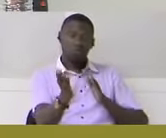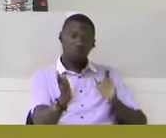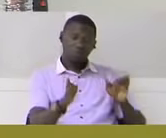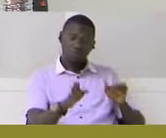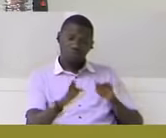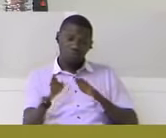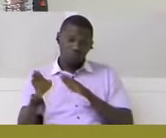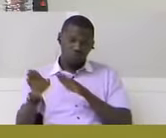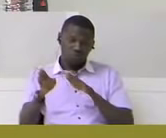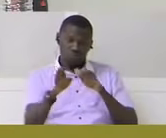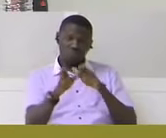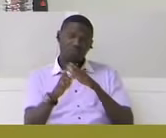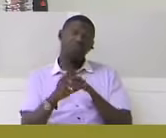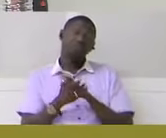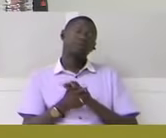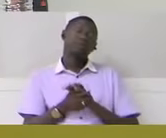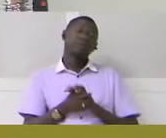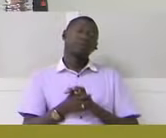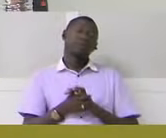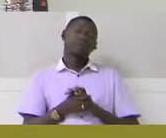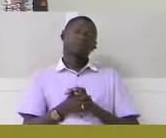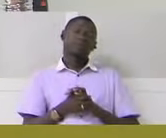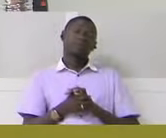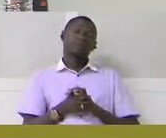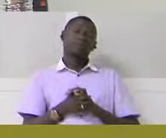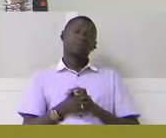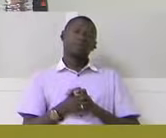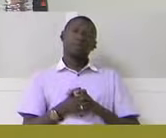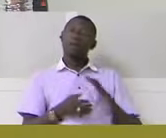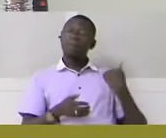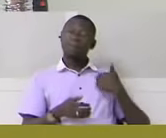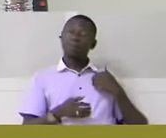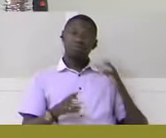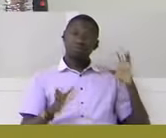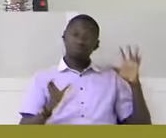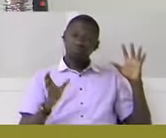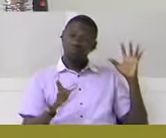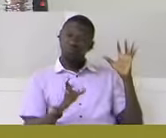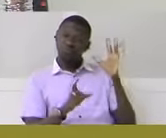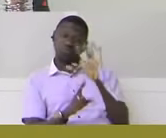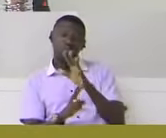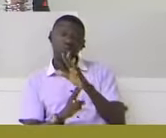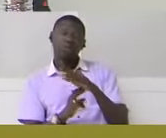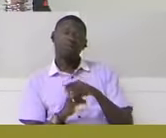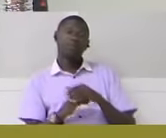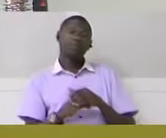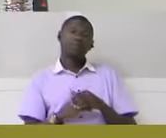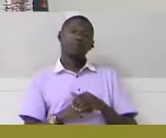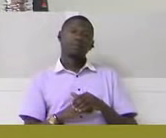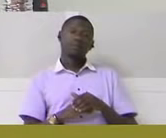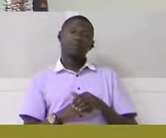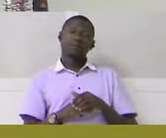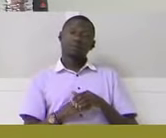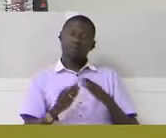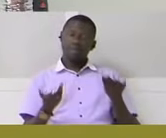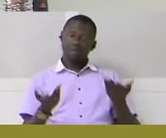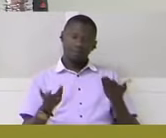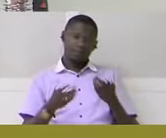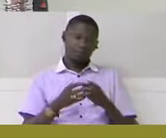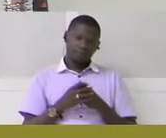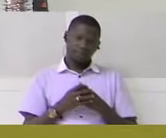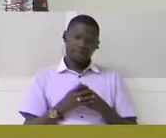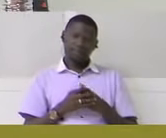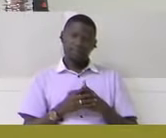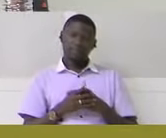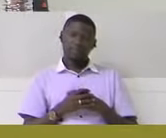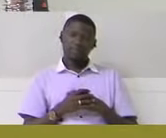moluka kidinan kanakama adu yatra convoy obitakan. And having members of the public approaching the convoy. Andu jama molu